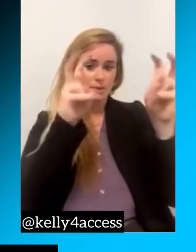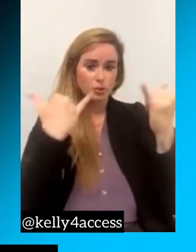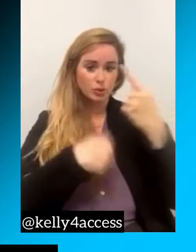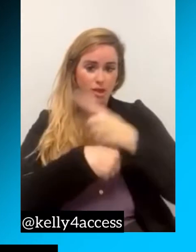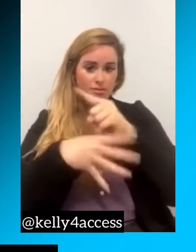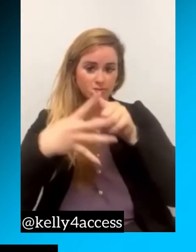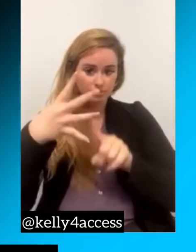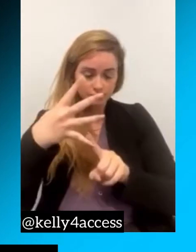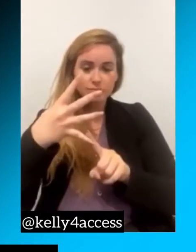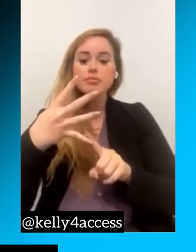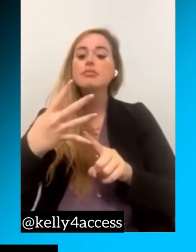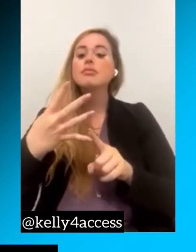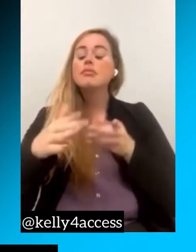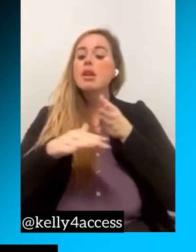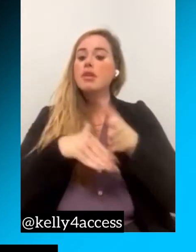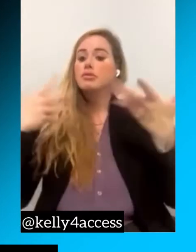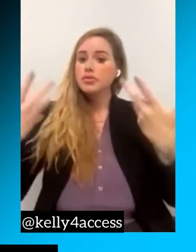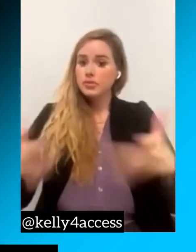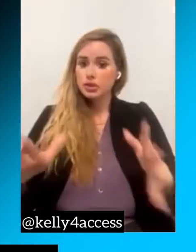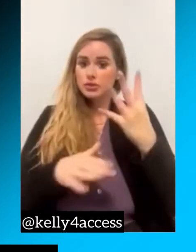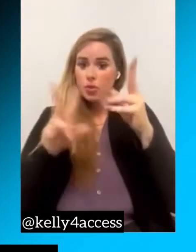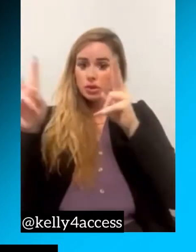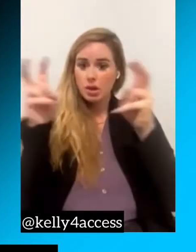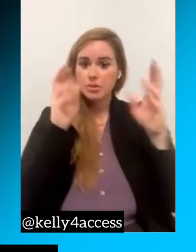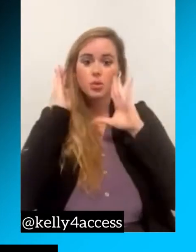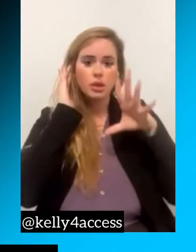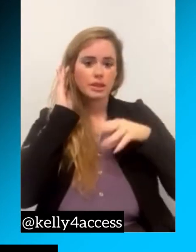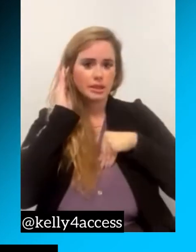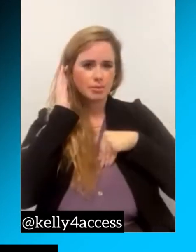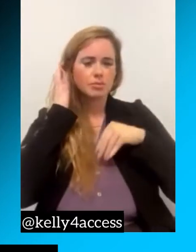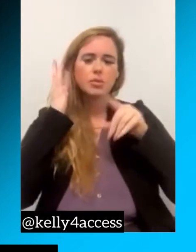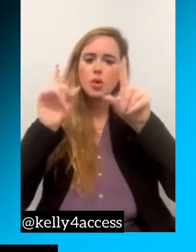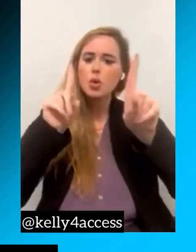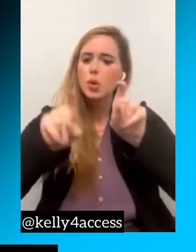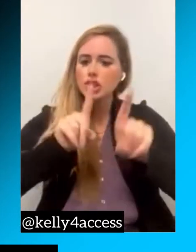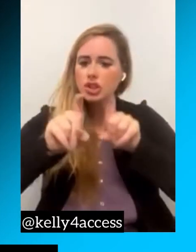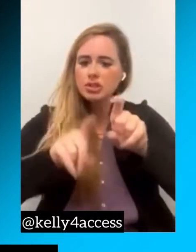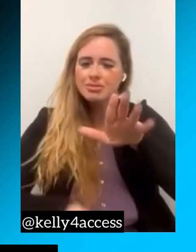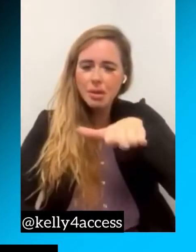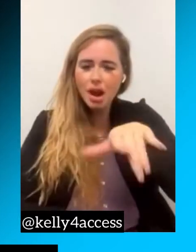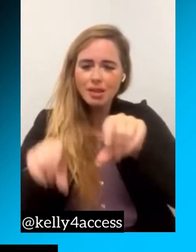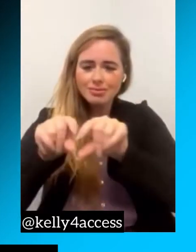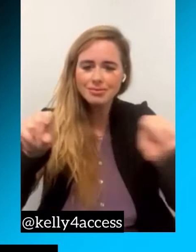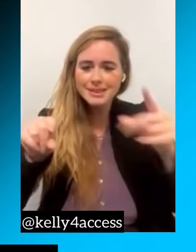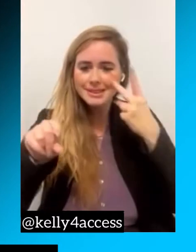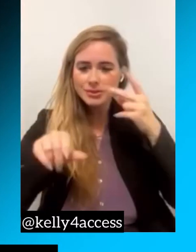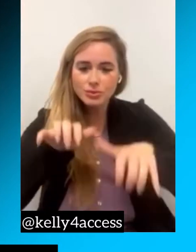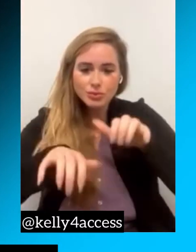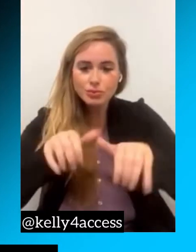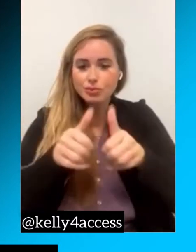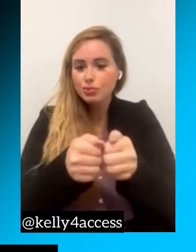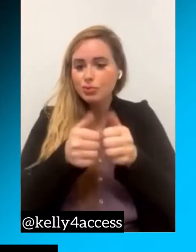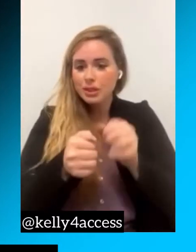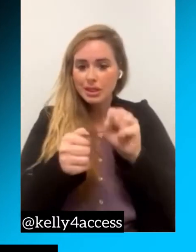take questions in the bottom. I think somewhere on the bottom there's a little icon.